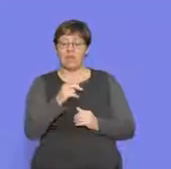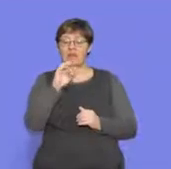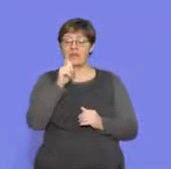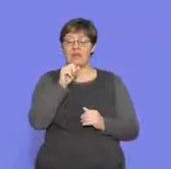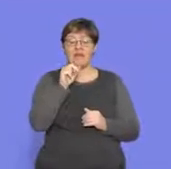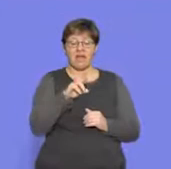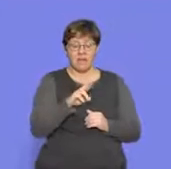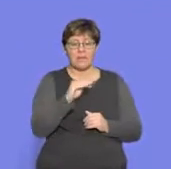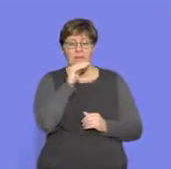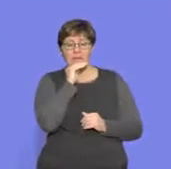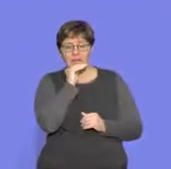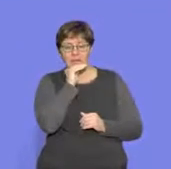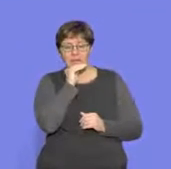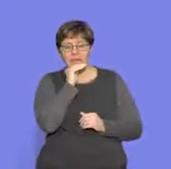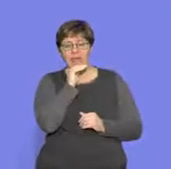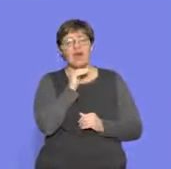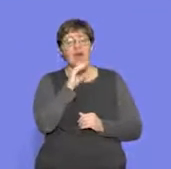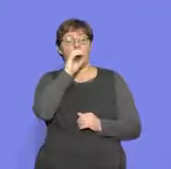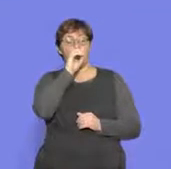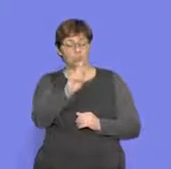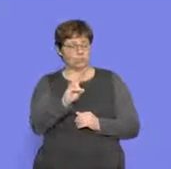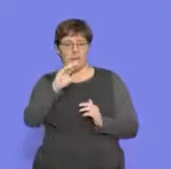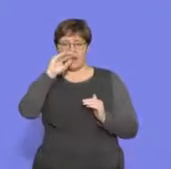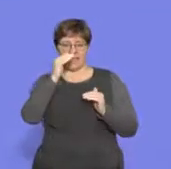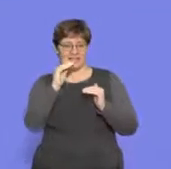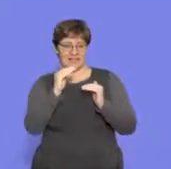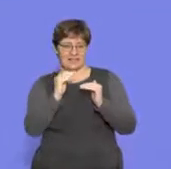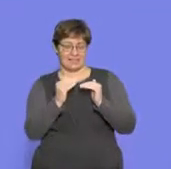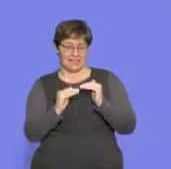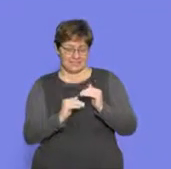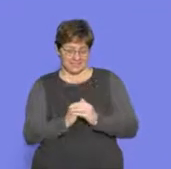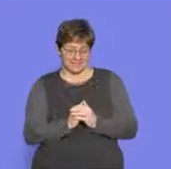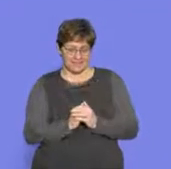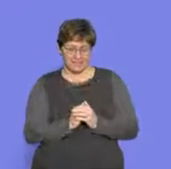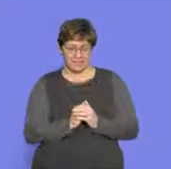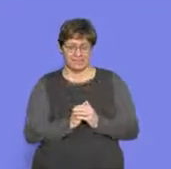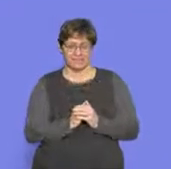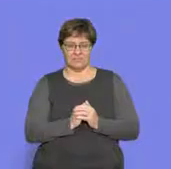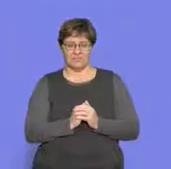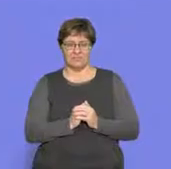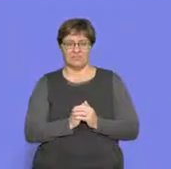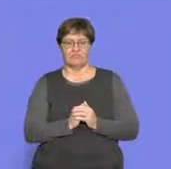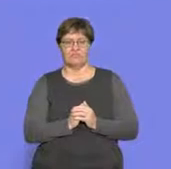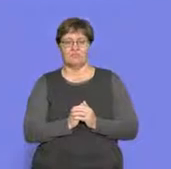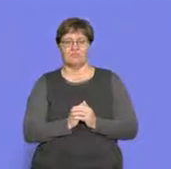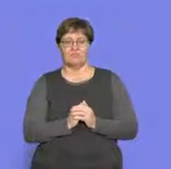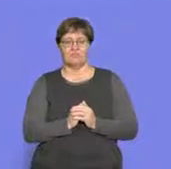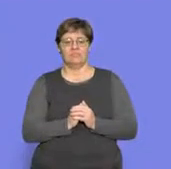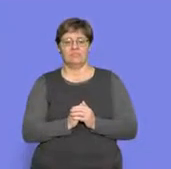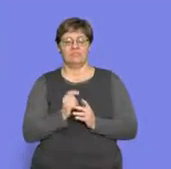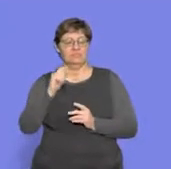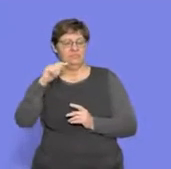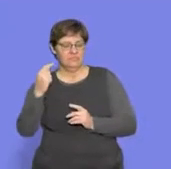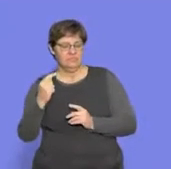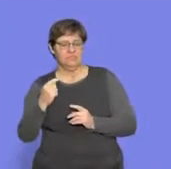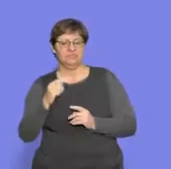thinner refers to the depletion of the level of oxygen in the atmosphere. So that's the concept of air becoming thinner. The